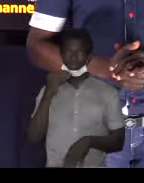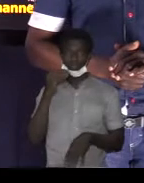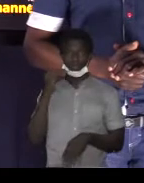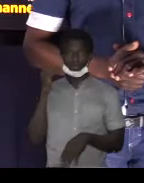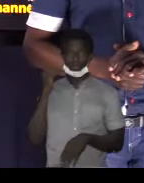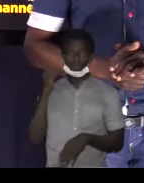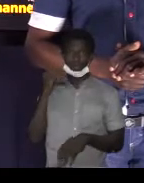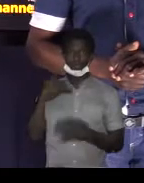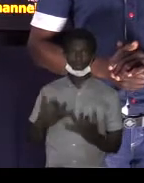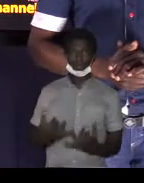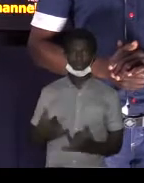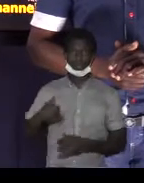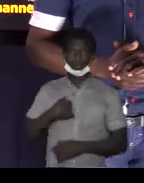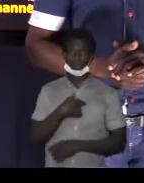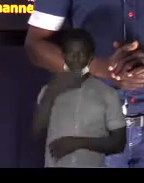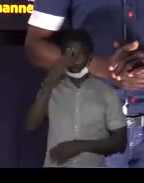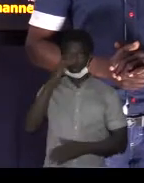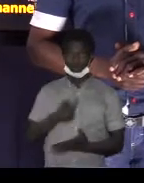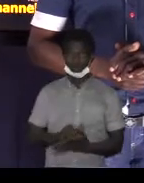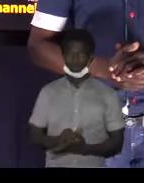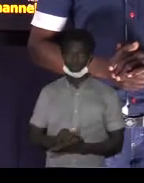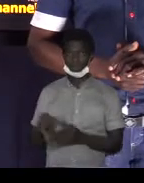home. Now we know that